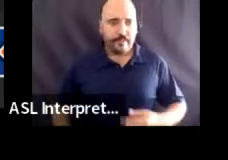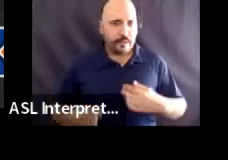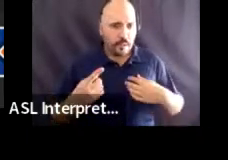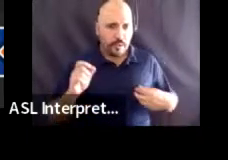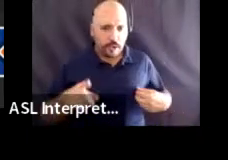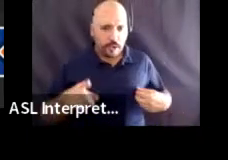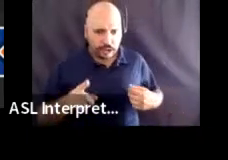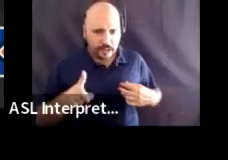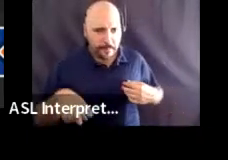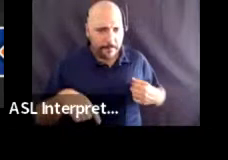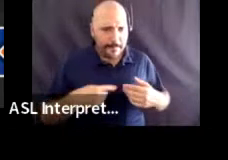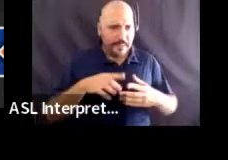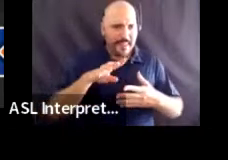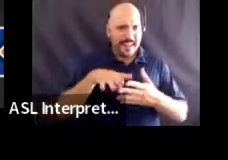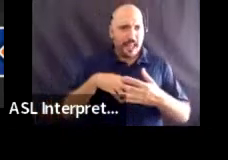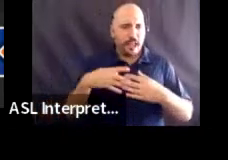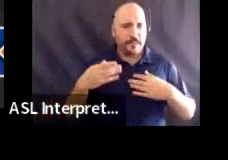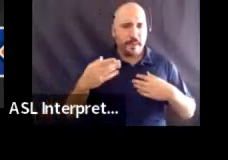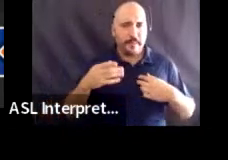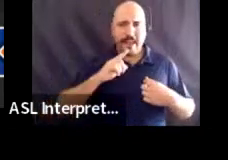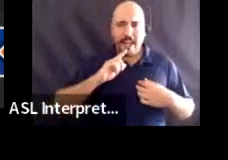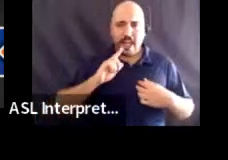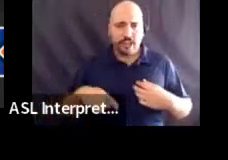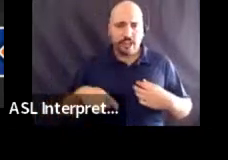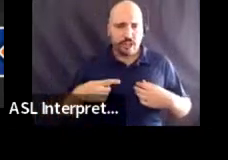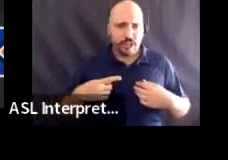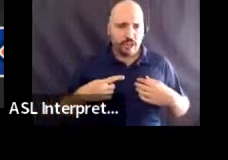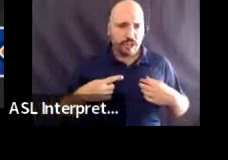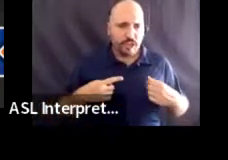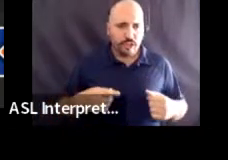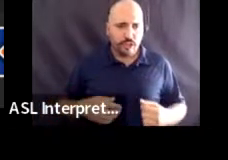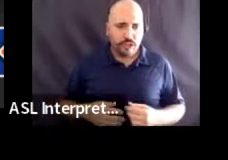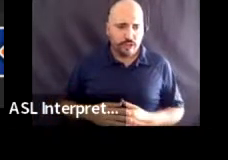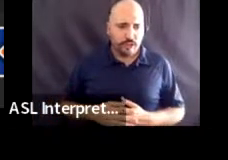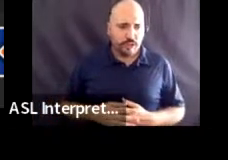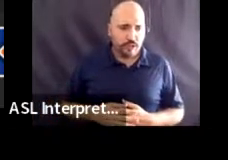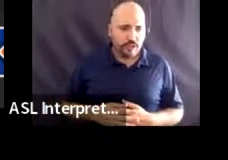about the calendar that maybe you might be able to answer. Okay.